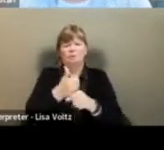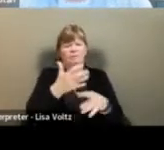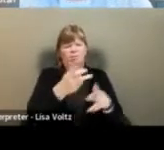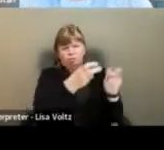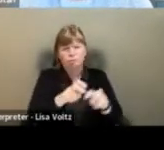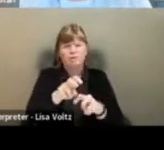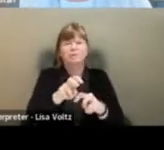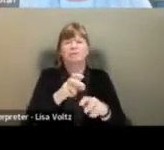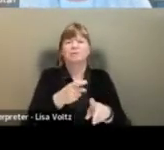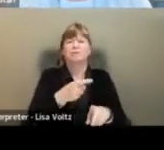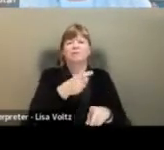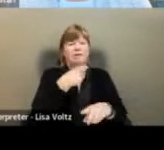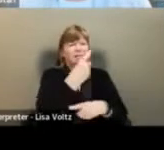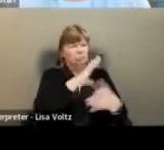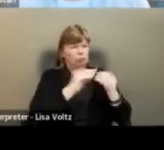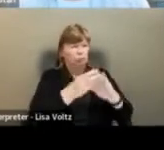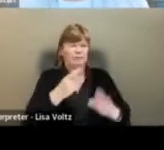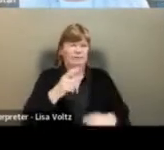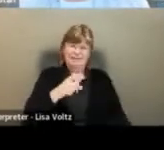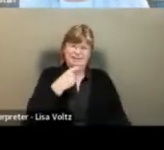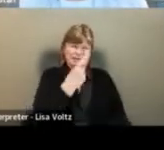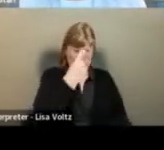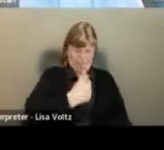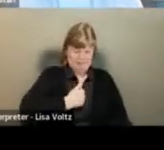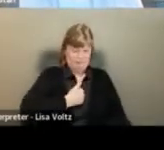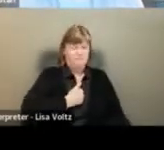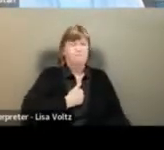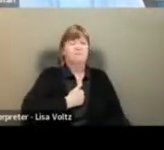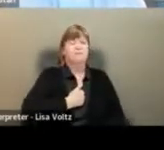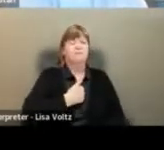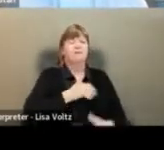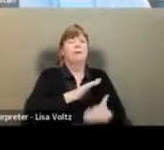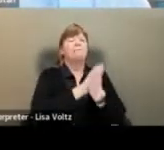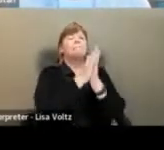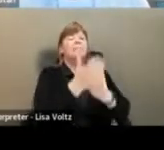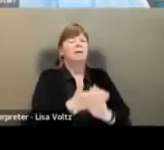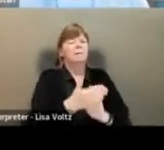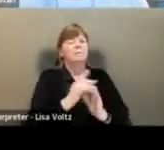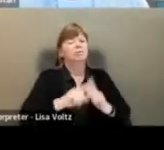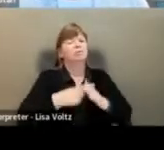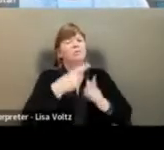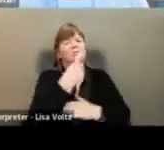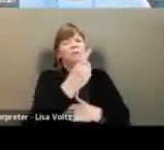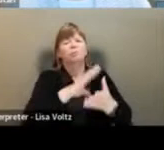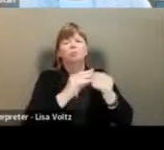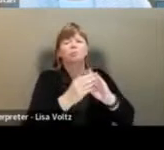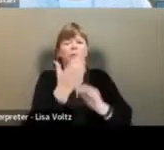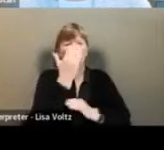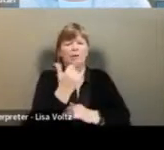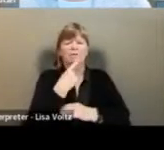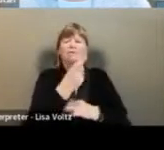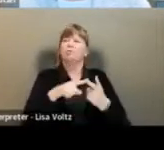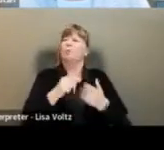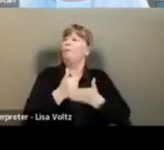from they tell their story because they need to tell it for themselves to they start to tell their story because they're telling it to help